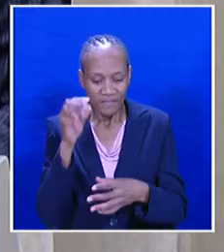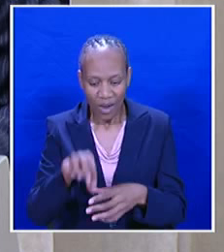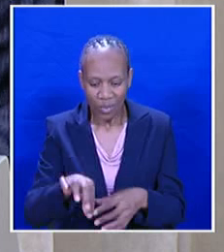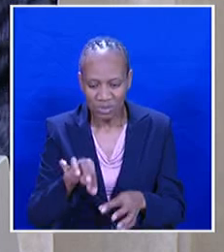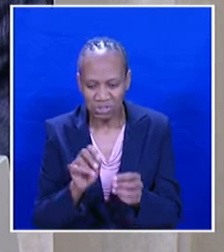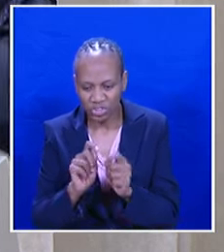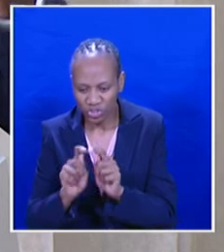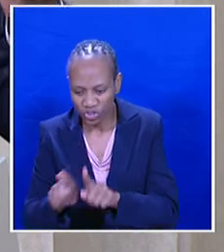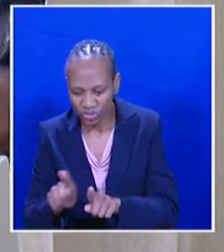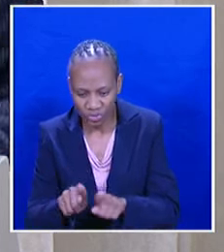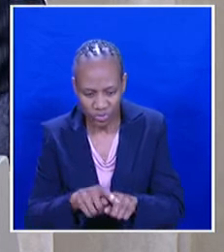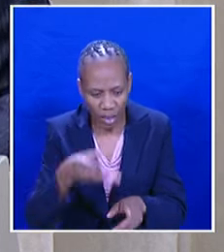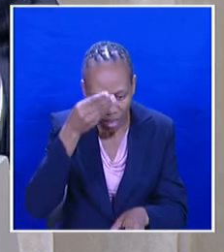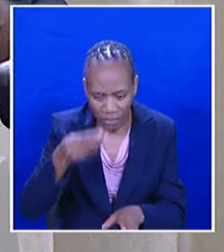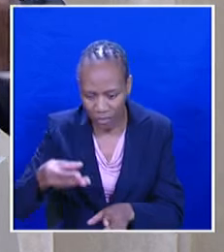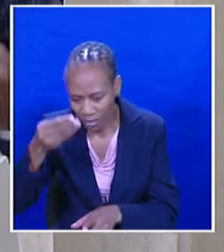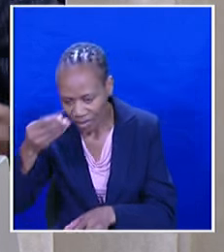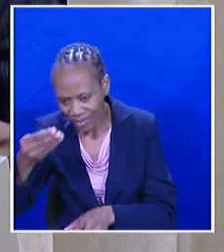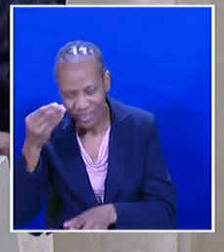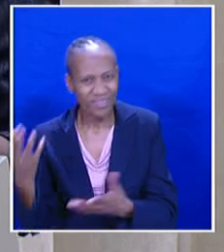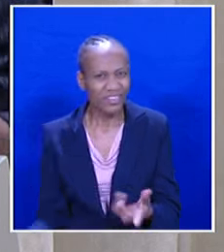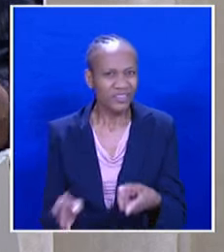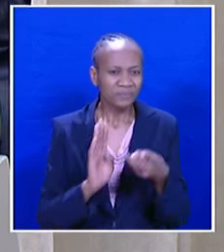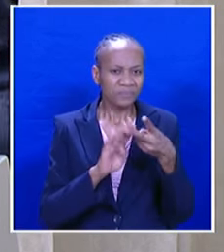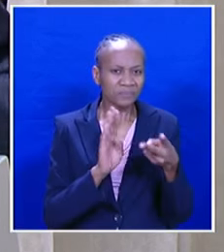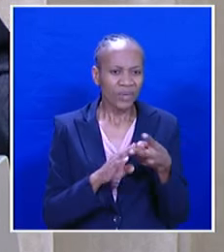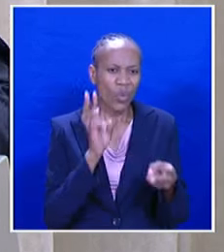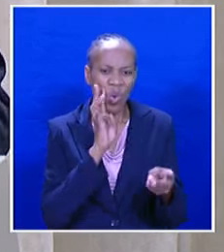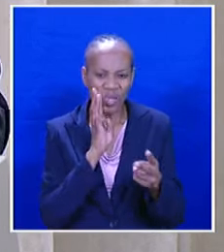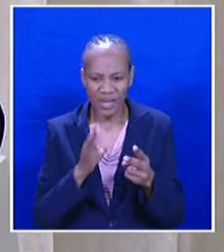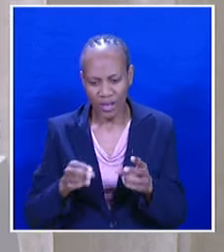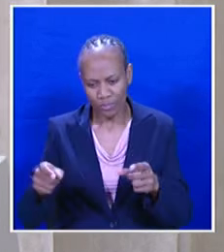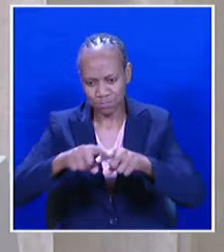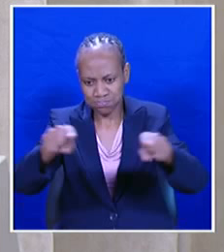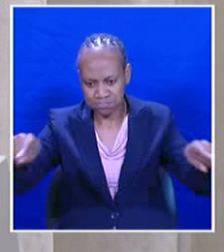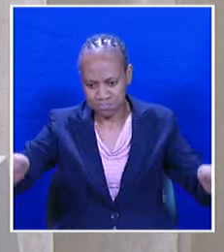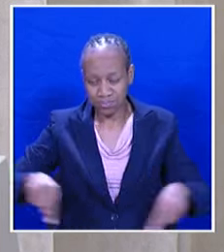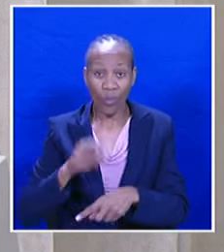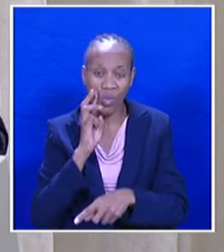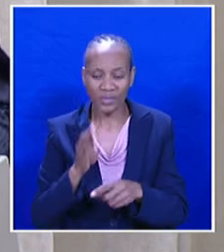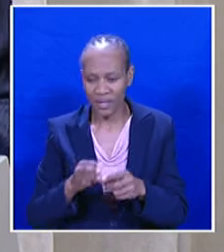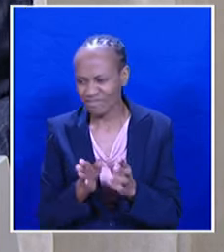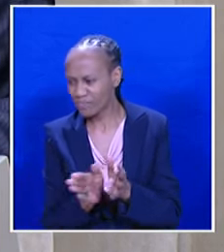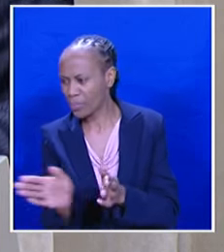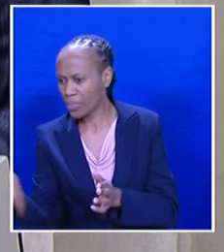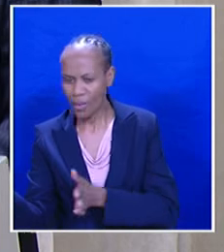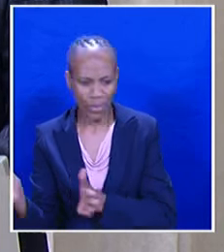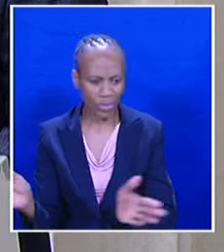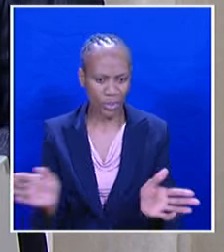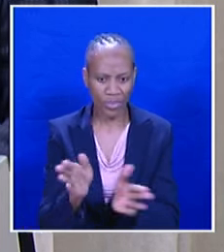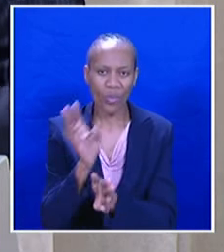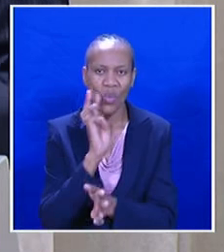free the waterways of our riverbanks, and through that they also gain skills to know plants, to know what is